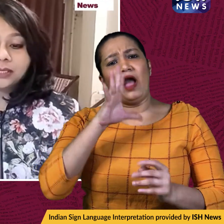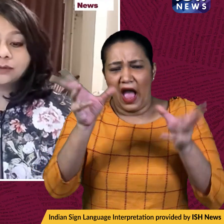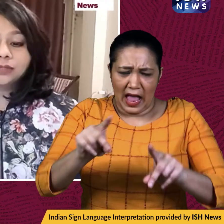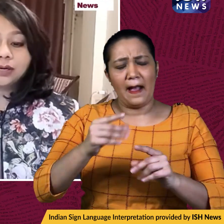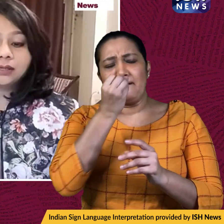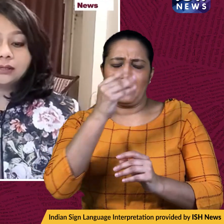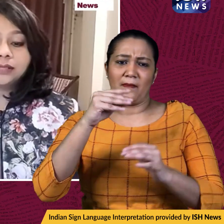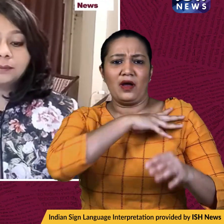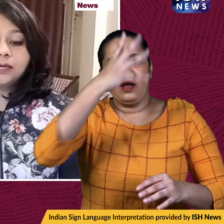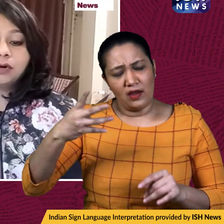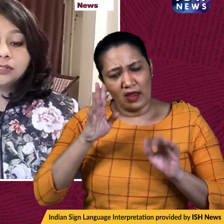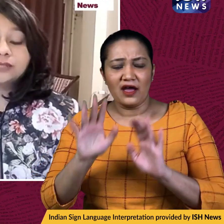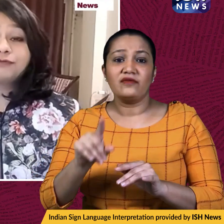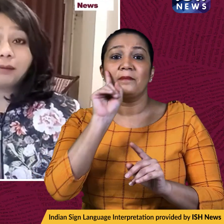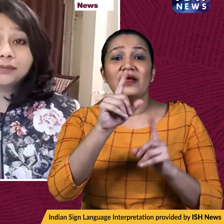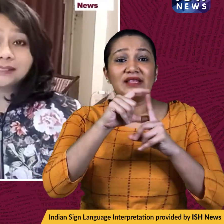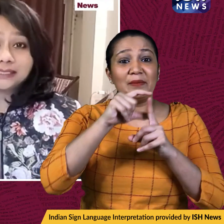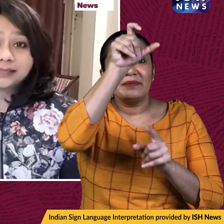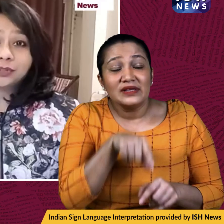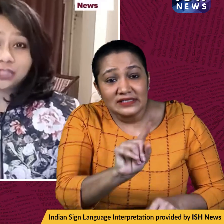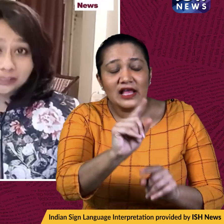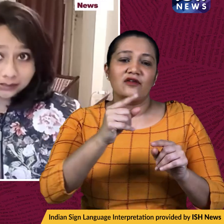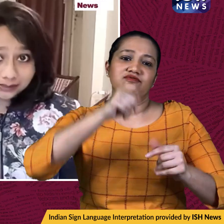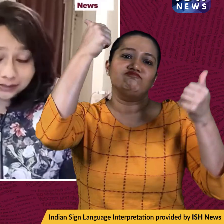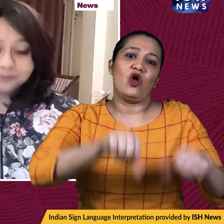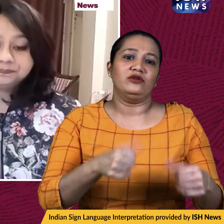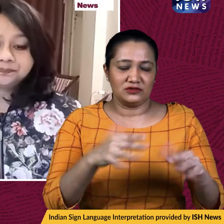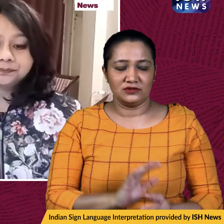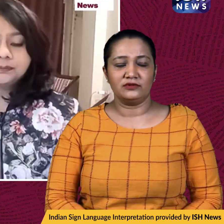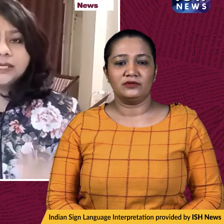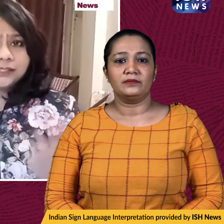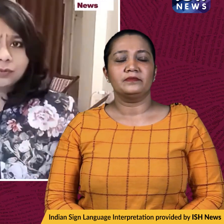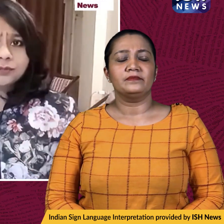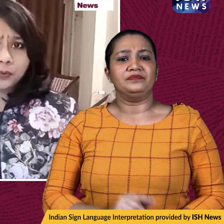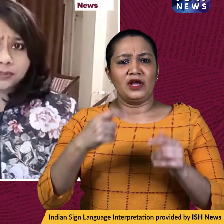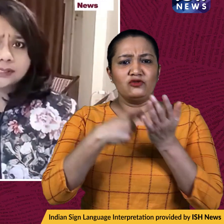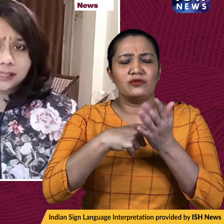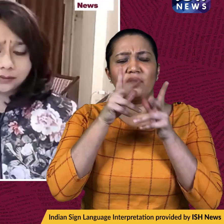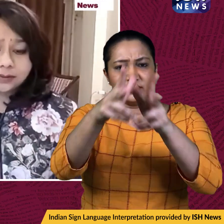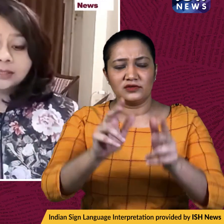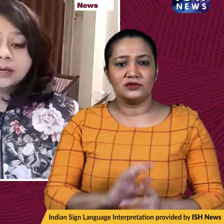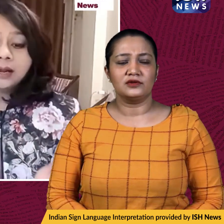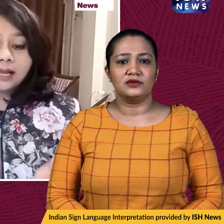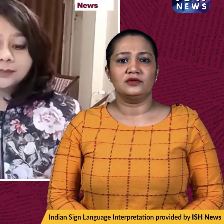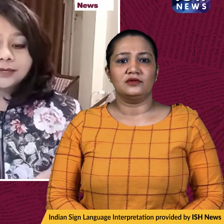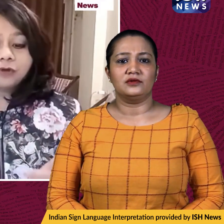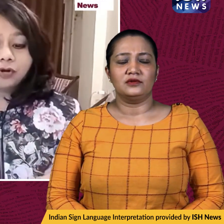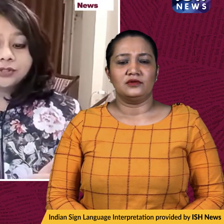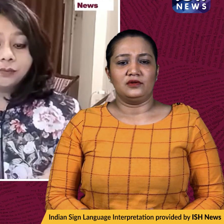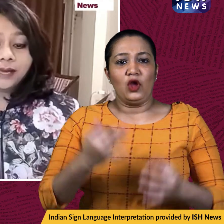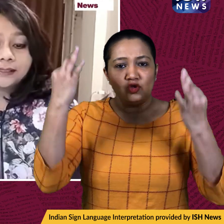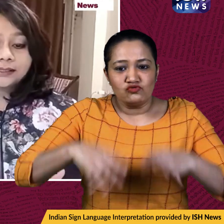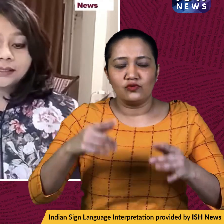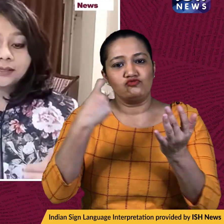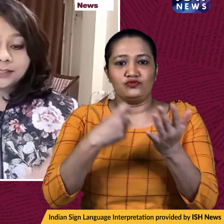retained power in Uttarakhand, Dhami lost from the seat which he contested. He told reporters, and I quote, "As we have